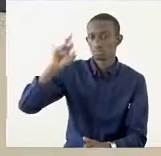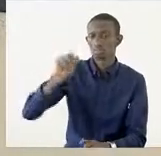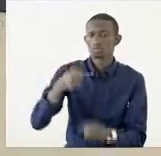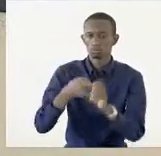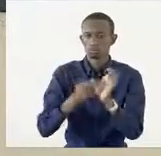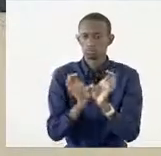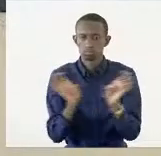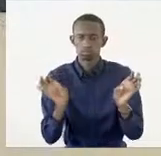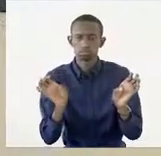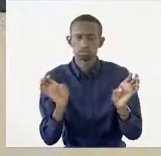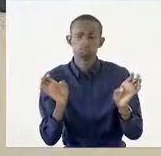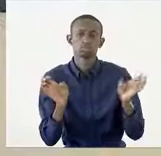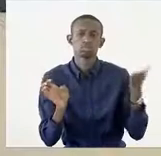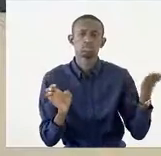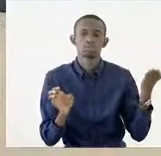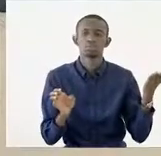other